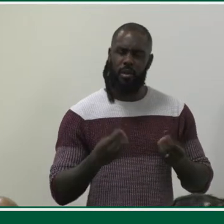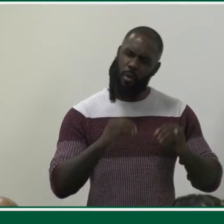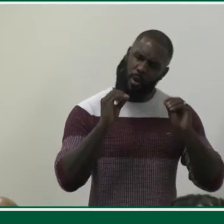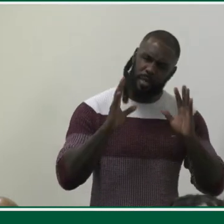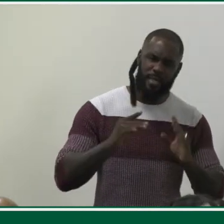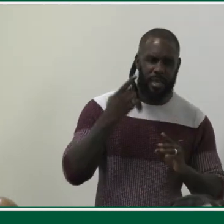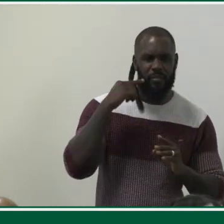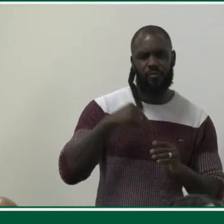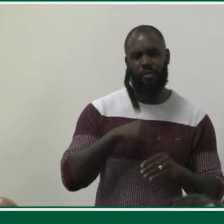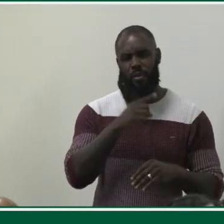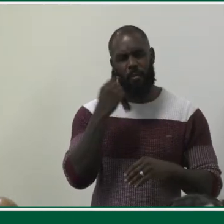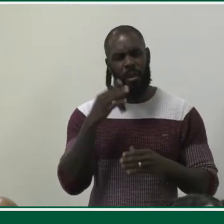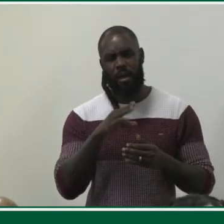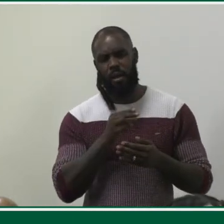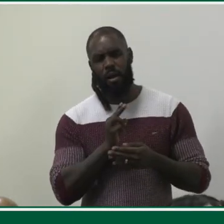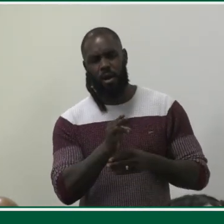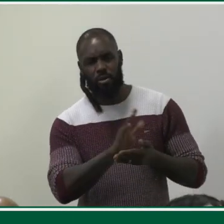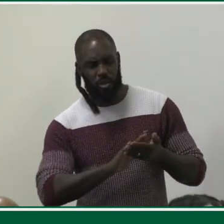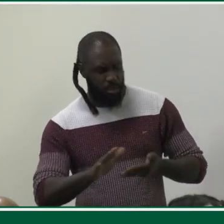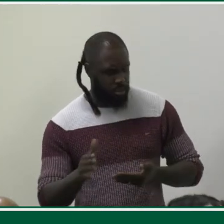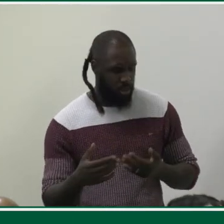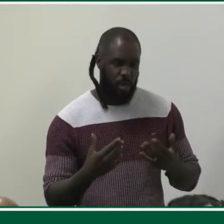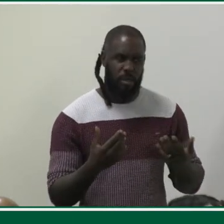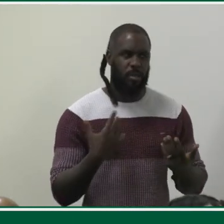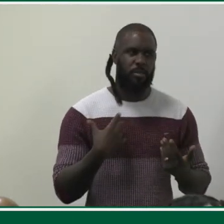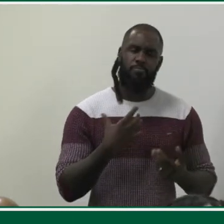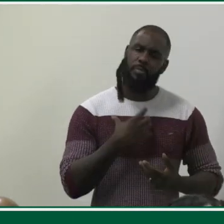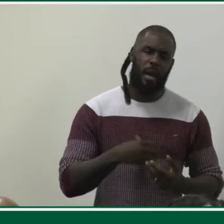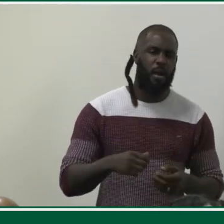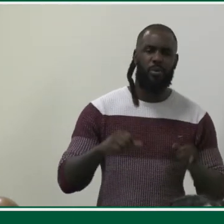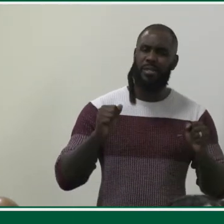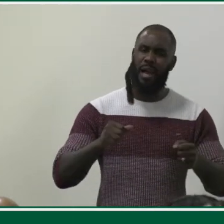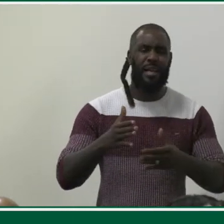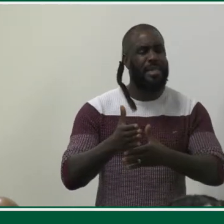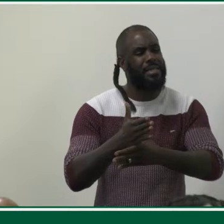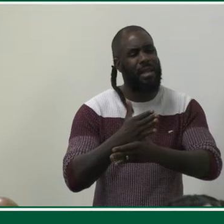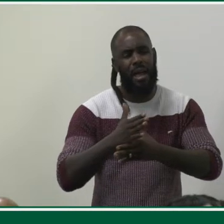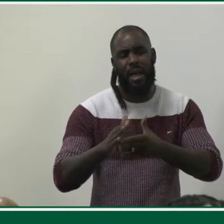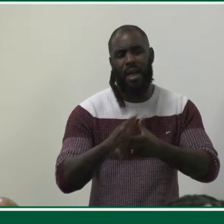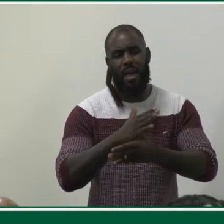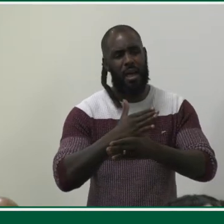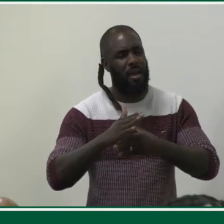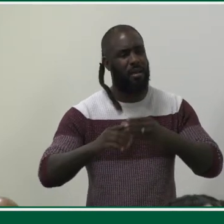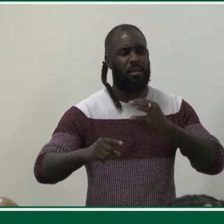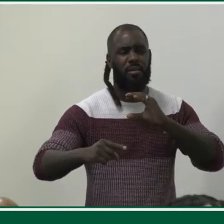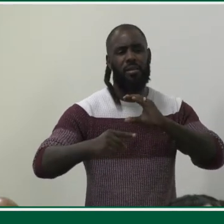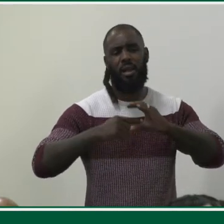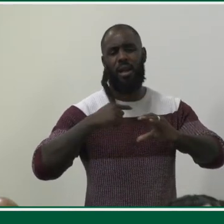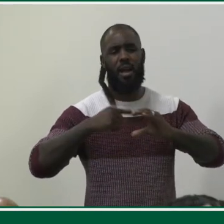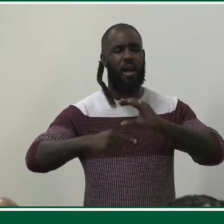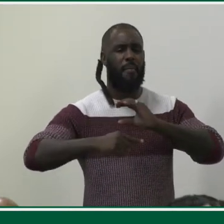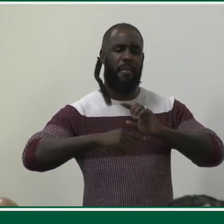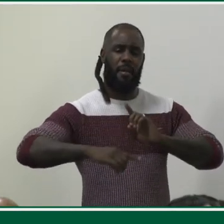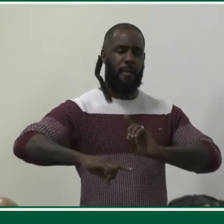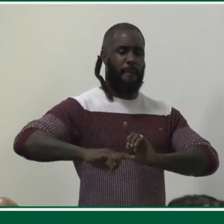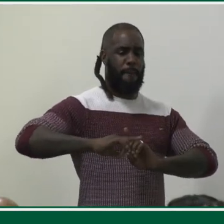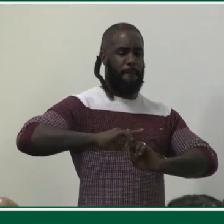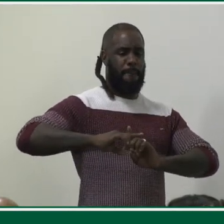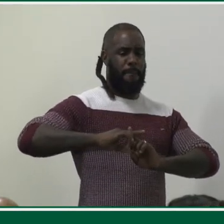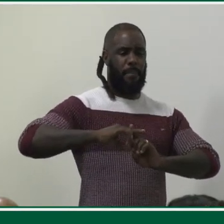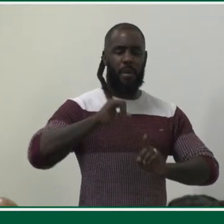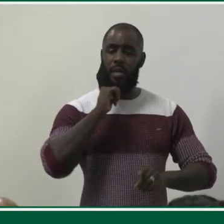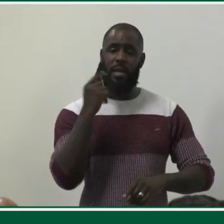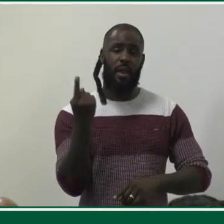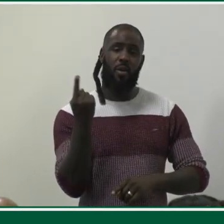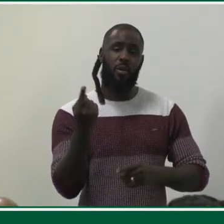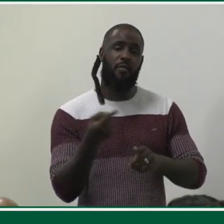for the Black Honors College. I wish I could share the emails that I receive, not only from the